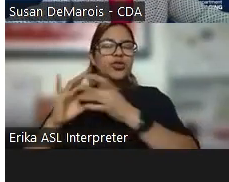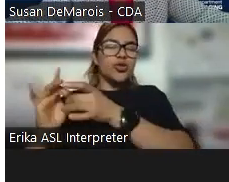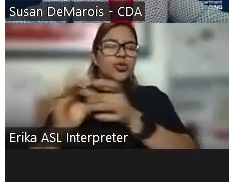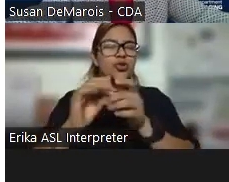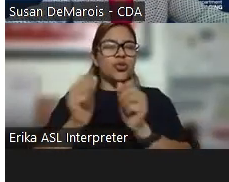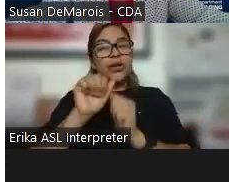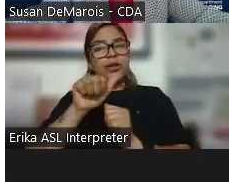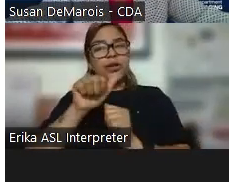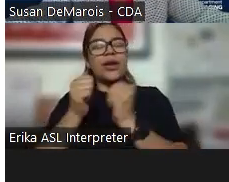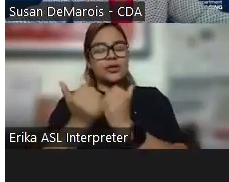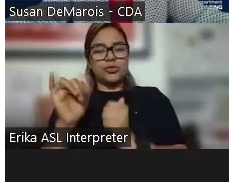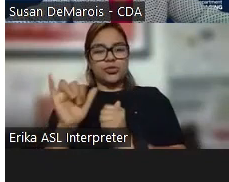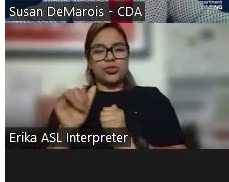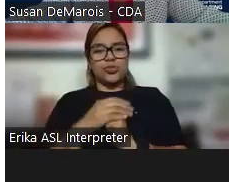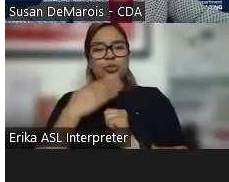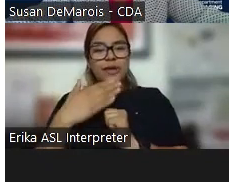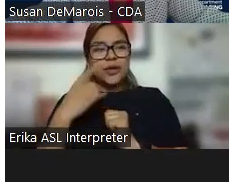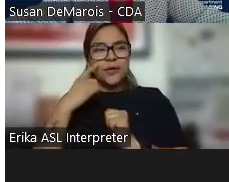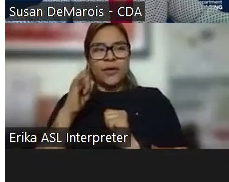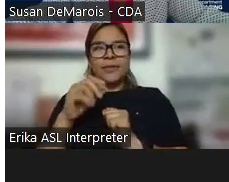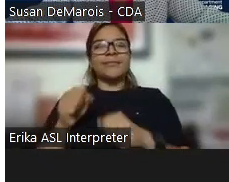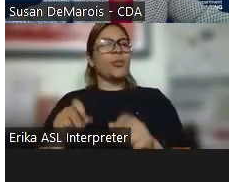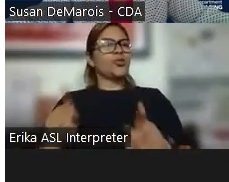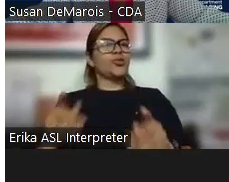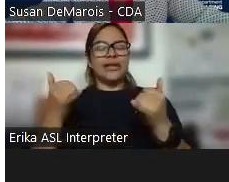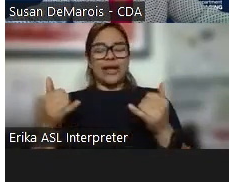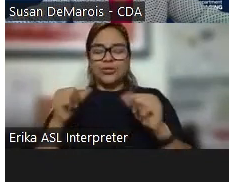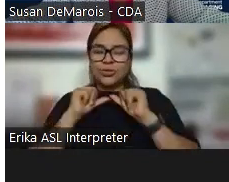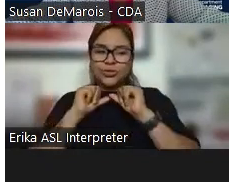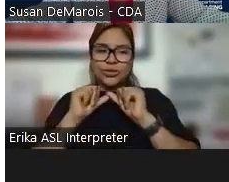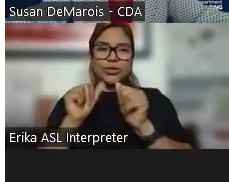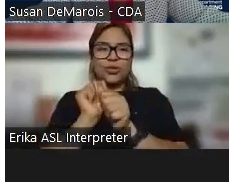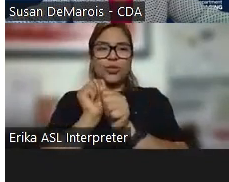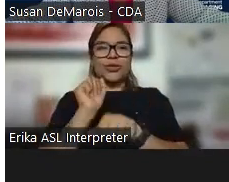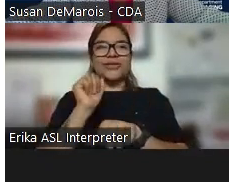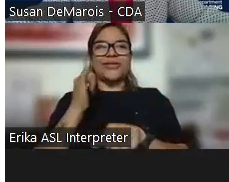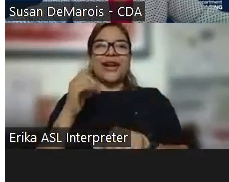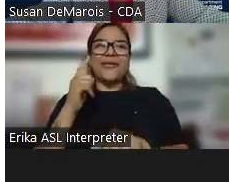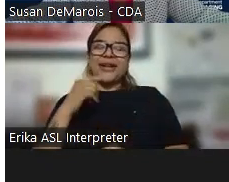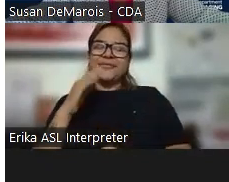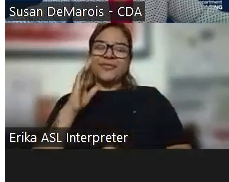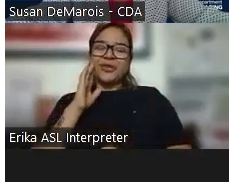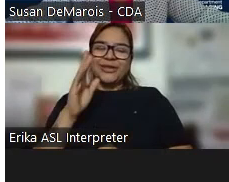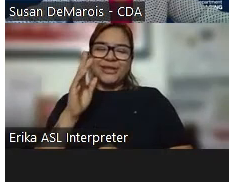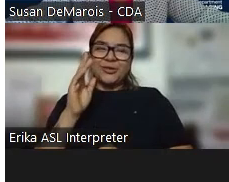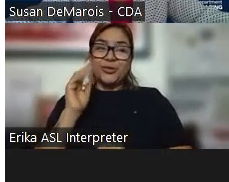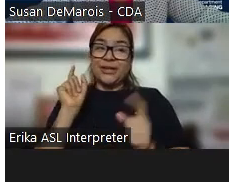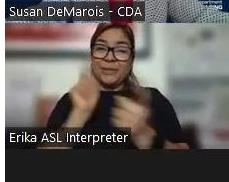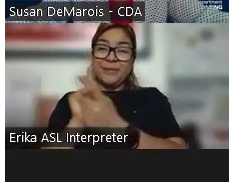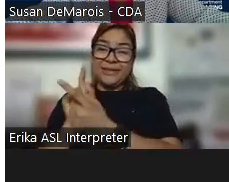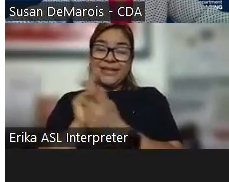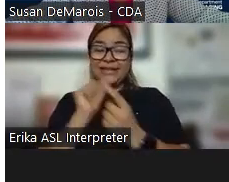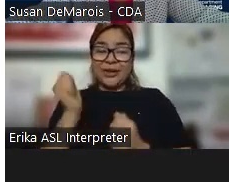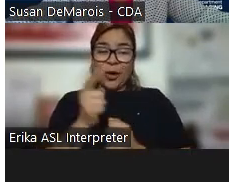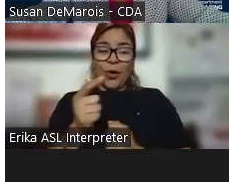coordination of services. So this is a wonderful opportunity. And I look forward to meeting all of you. And thank you for all the great